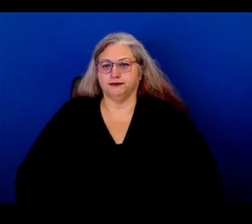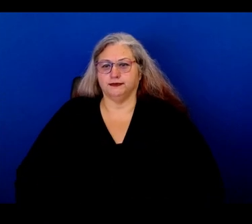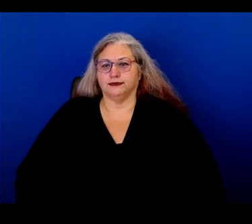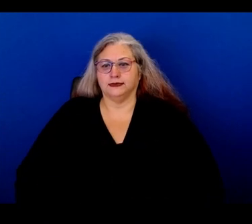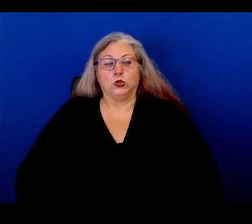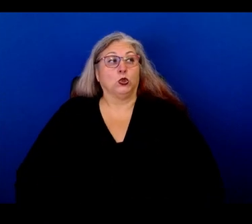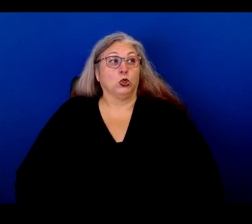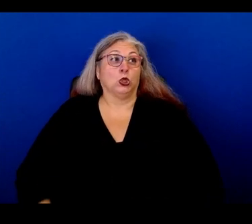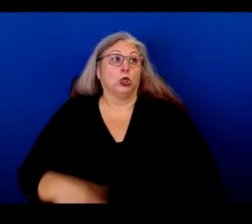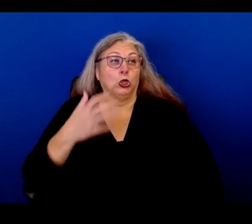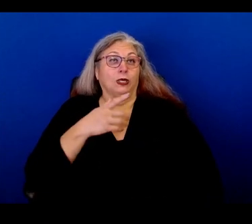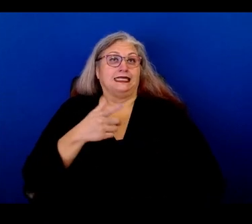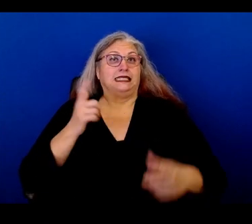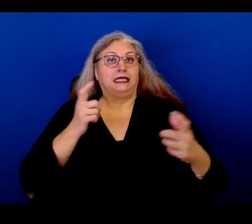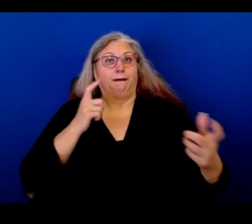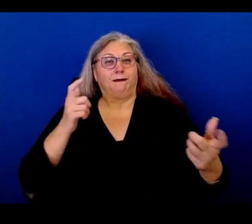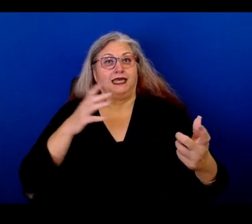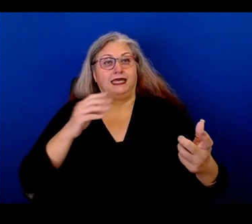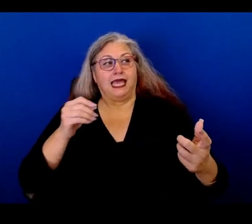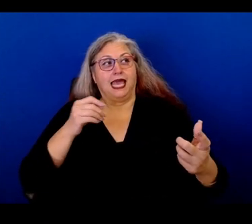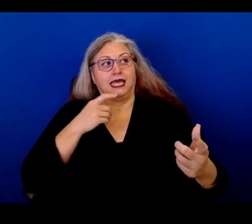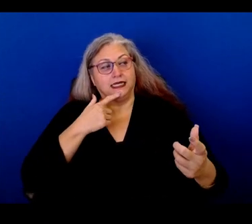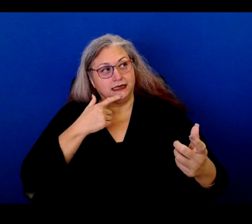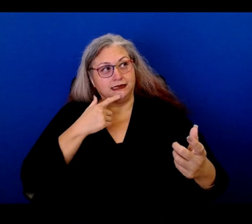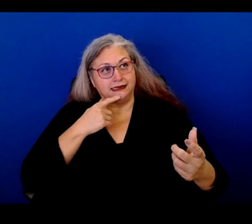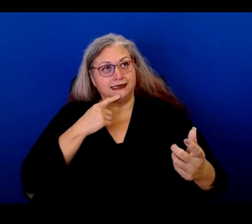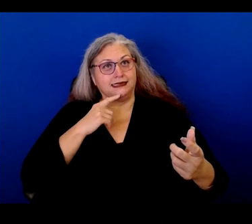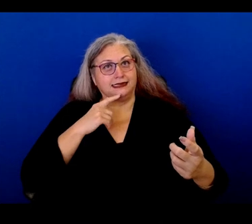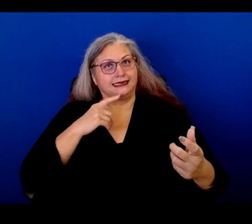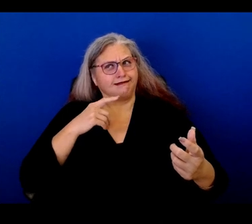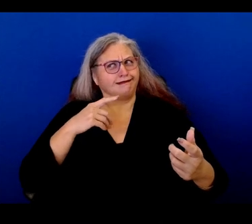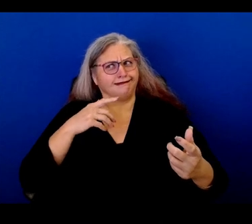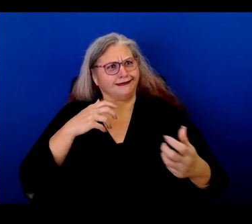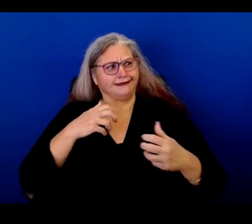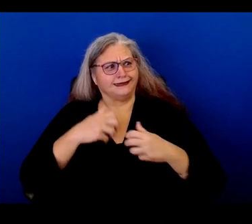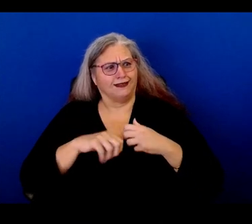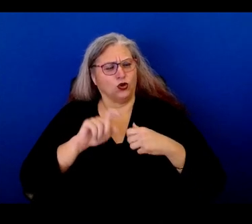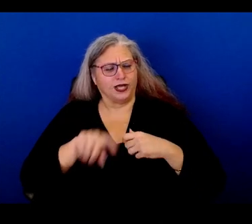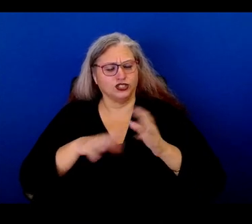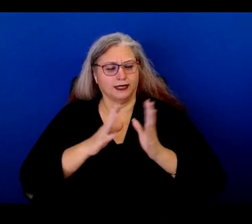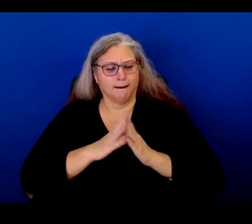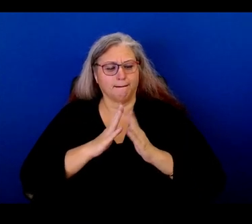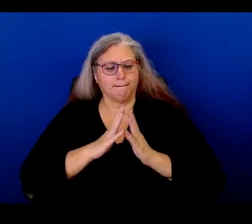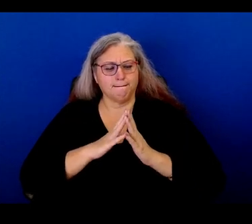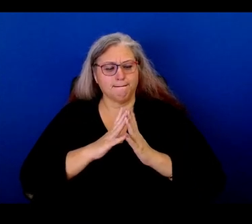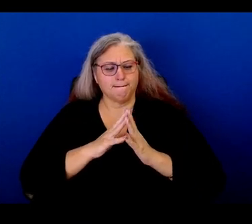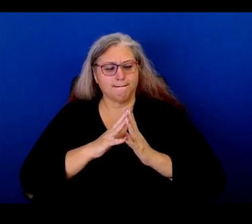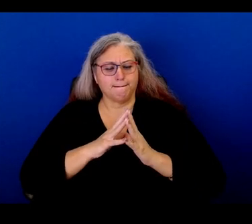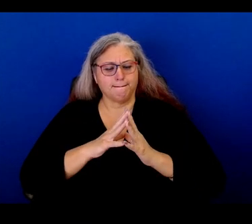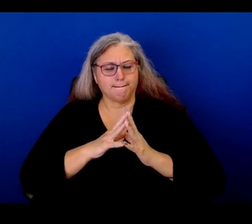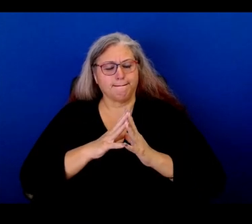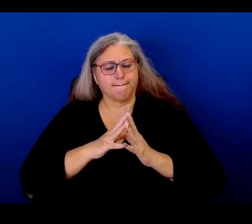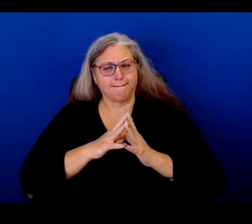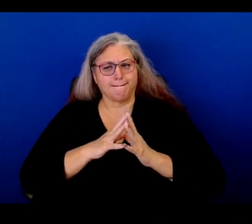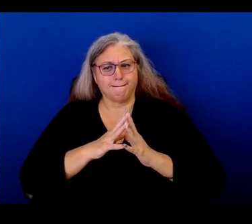That is quite a big and looming question.